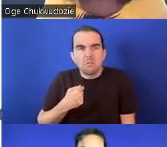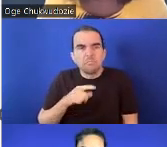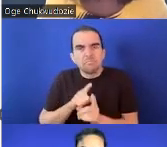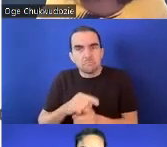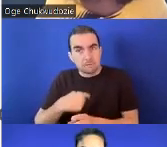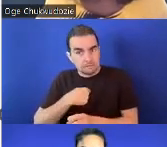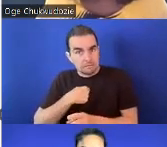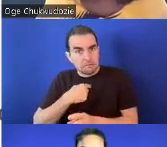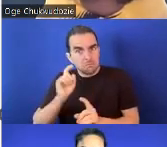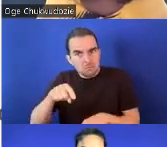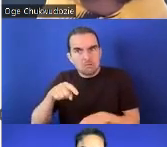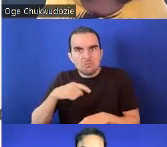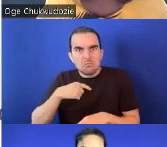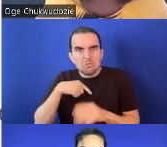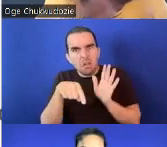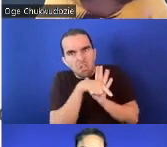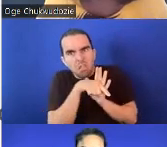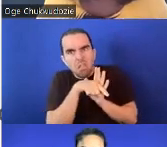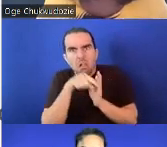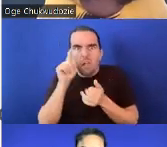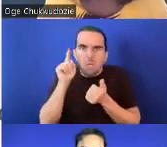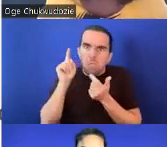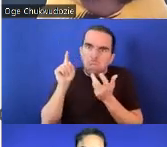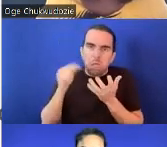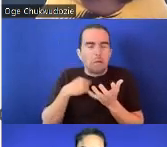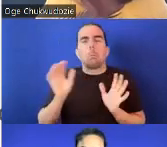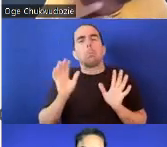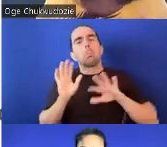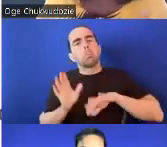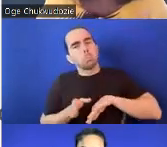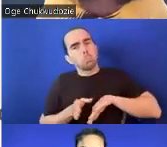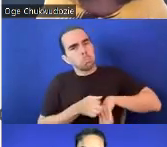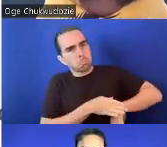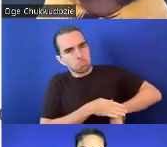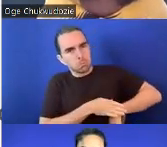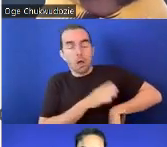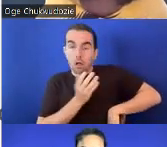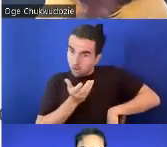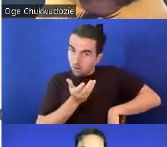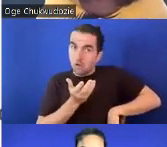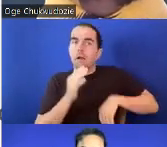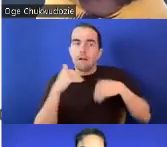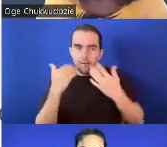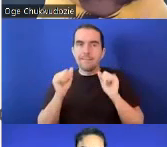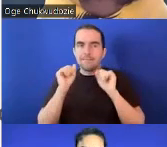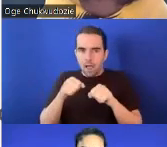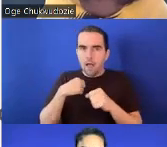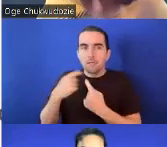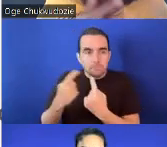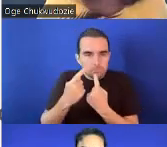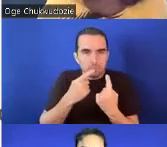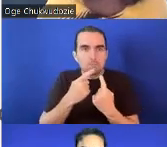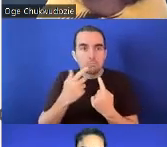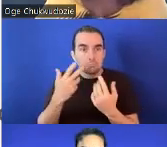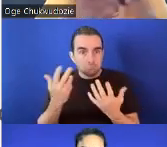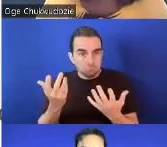report. So that way, or persons with disability or other minority groups, maybe women in that community or